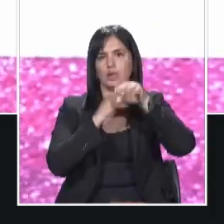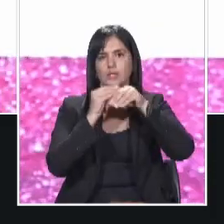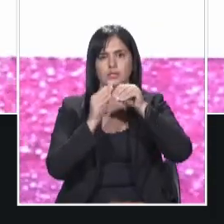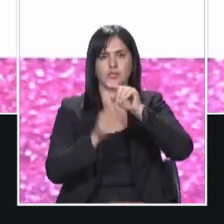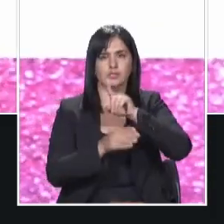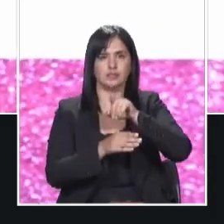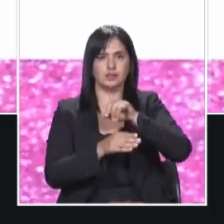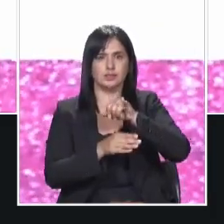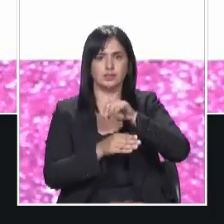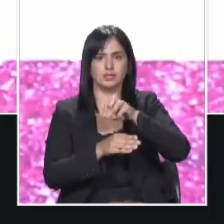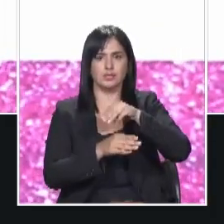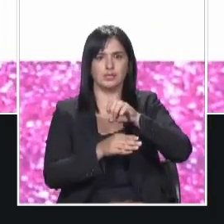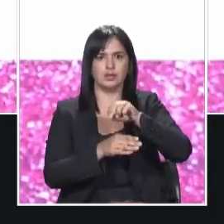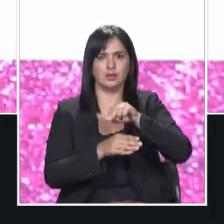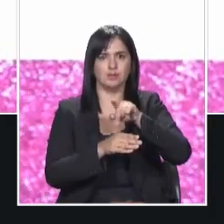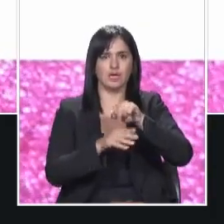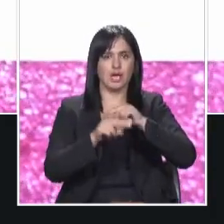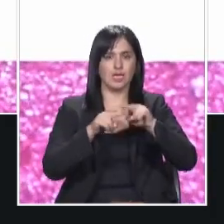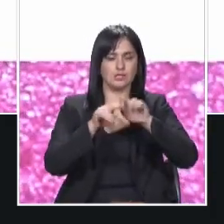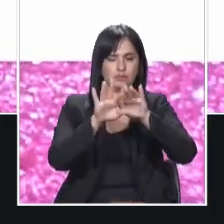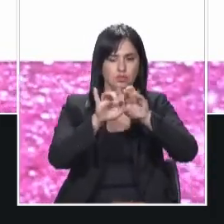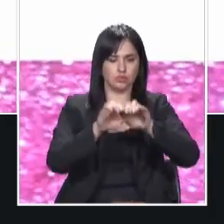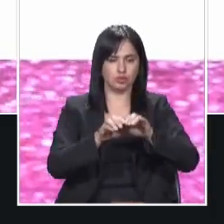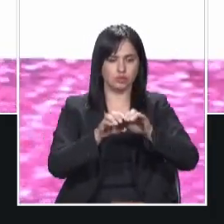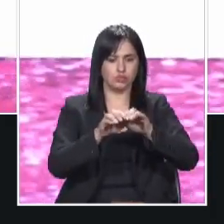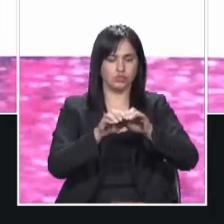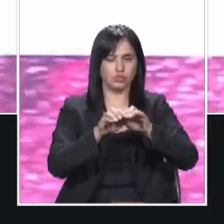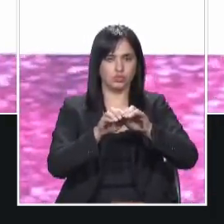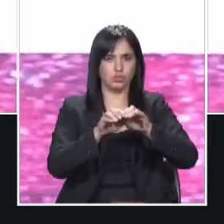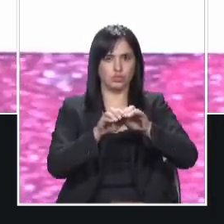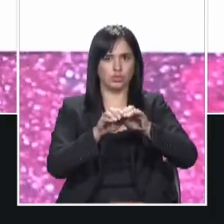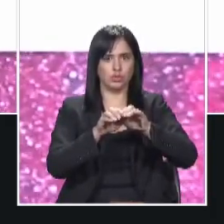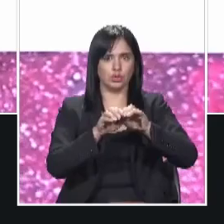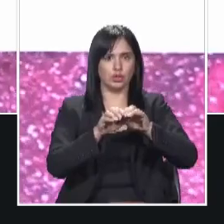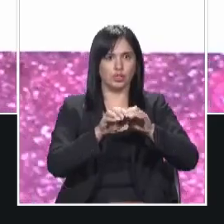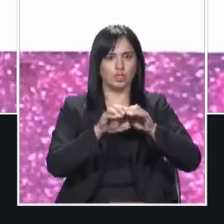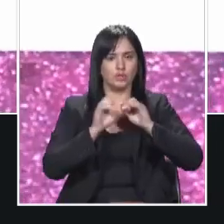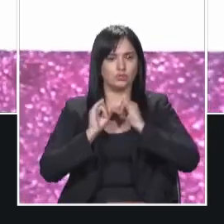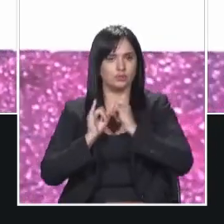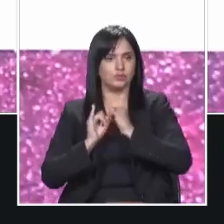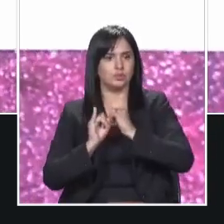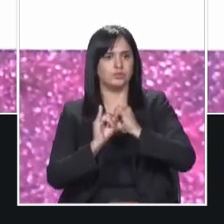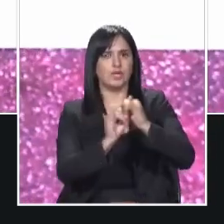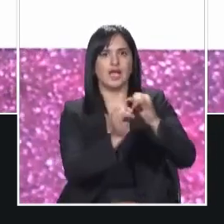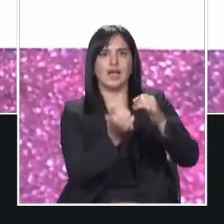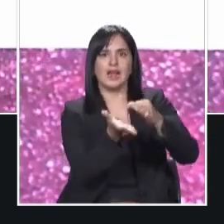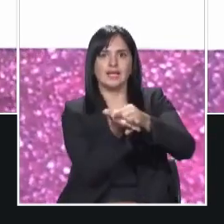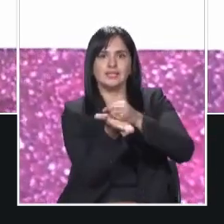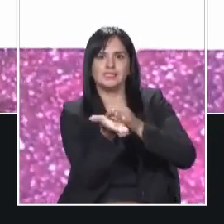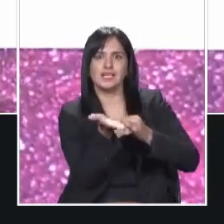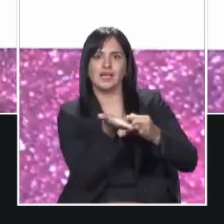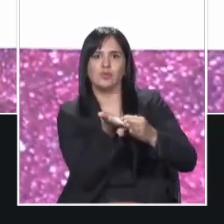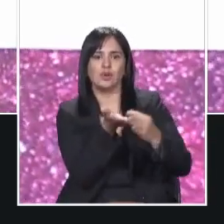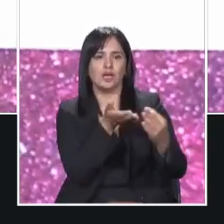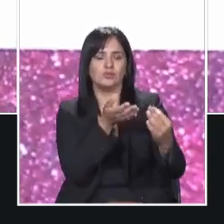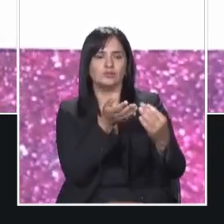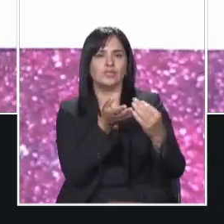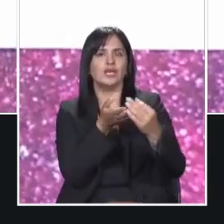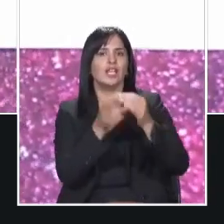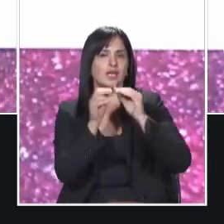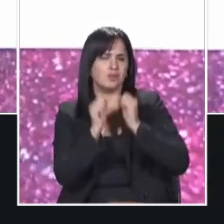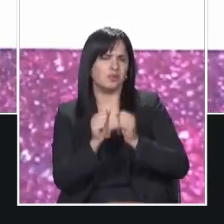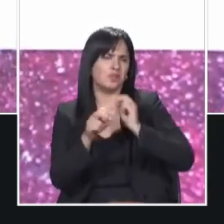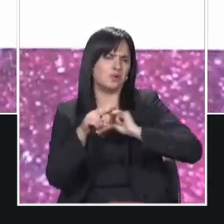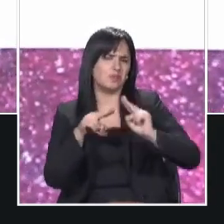able to transfer signals into these cells and get them to do addition of some numbers and so on and so forth. It was very funny. It didn't have a lot of